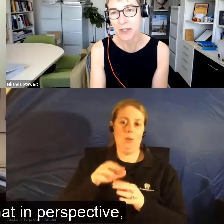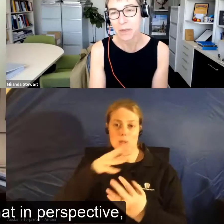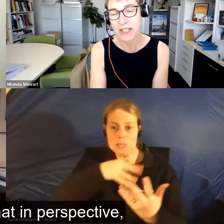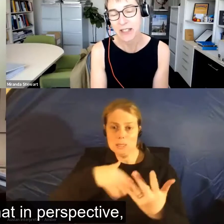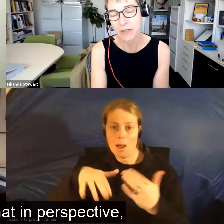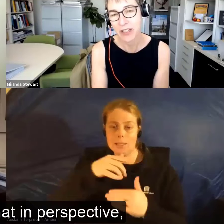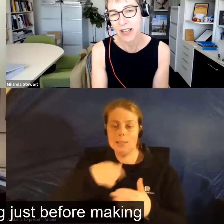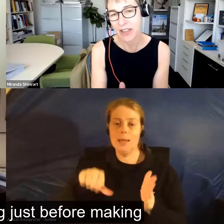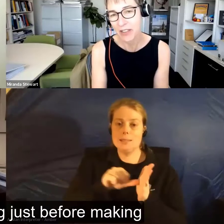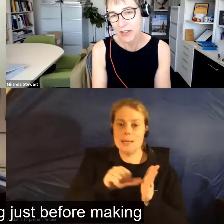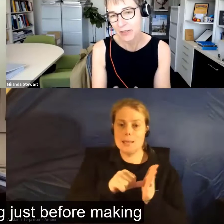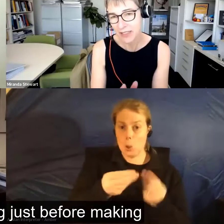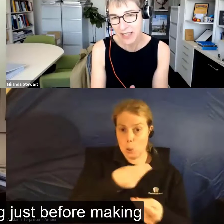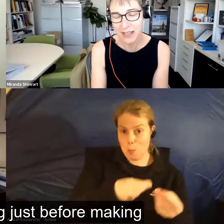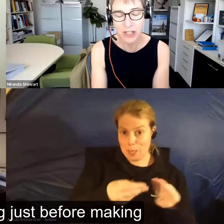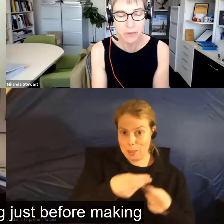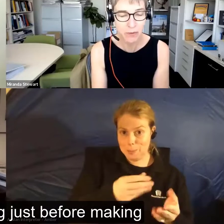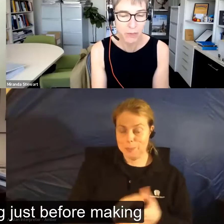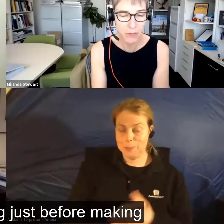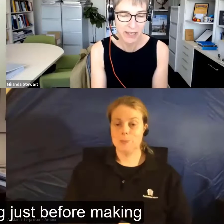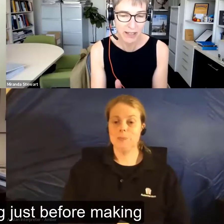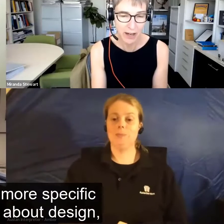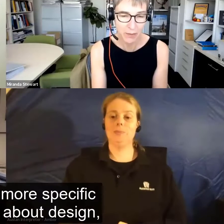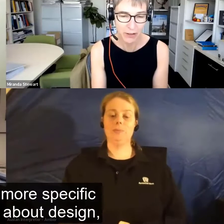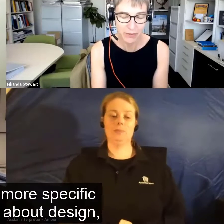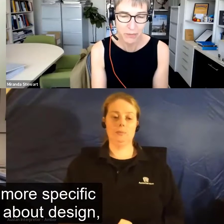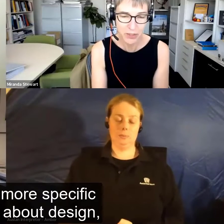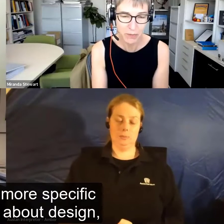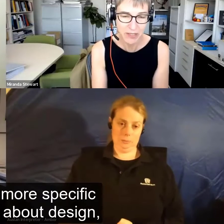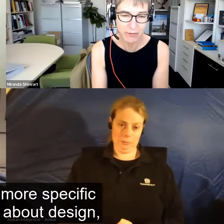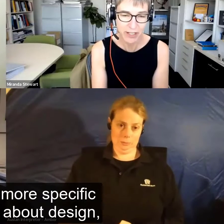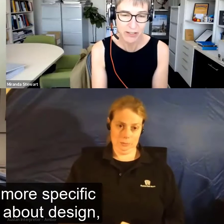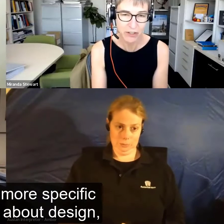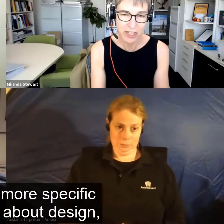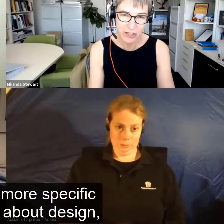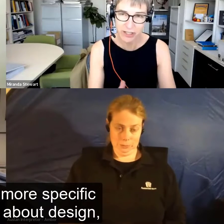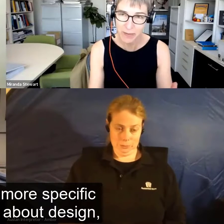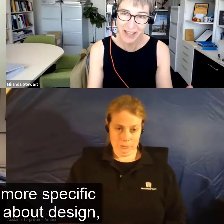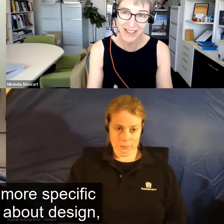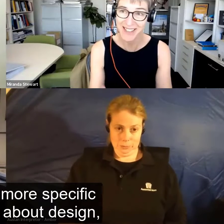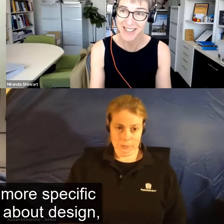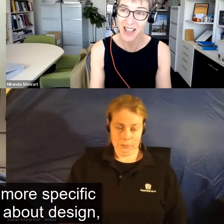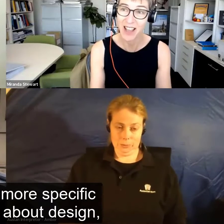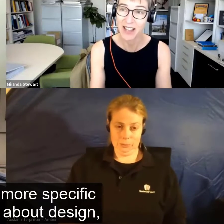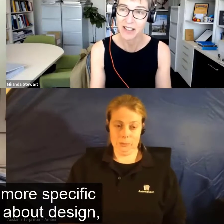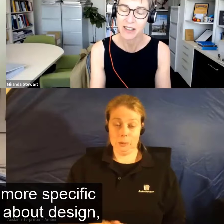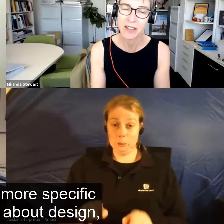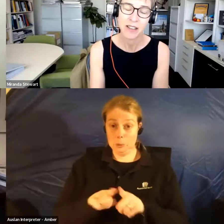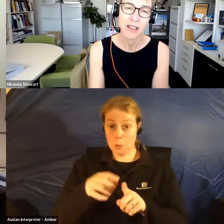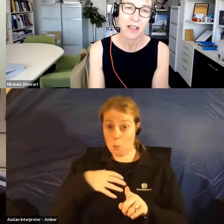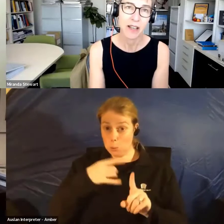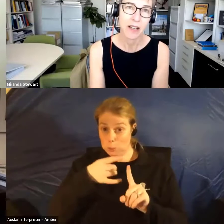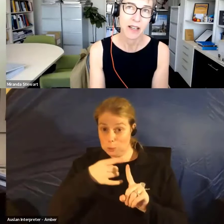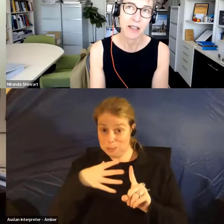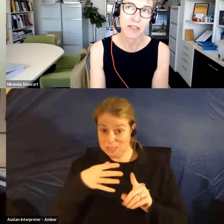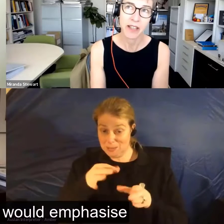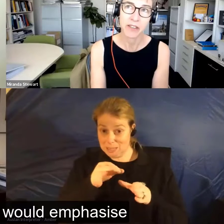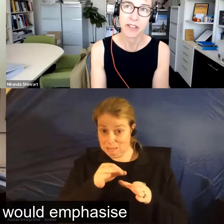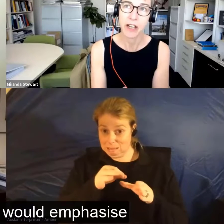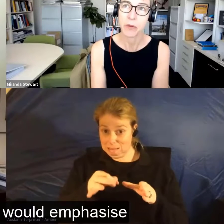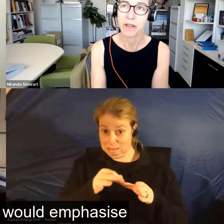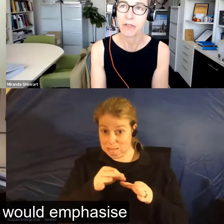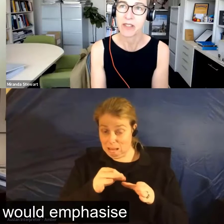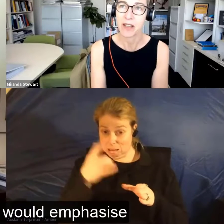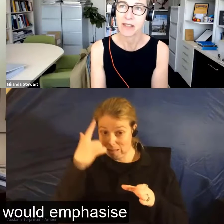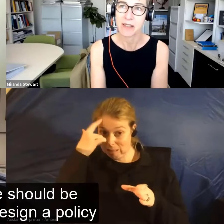put that in perspective, and the other thing, just before making a couple of more specific suggestions about design, the